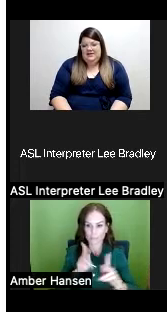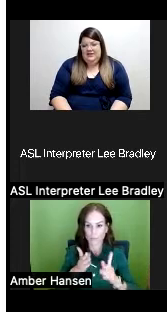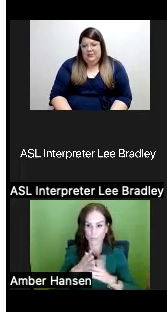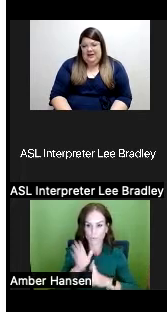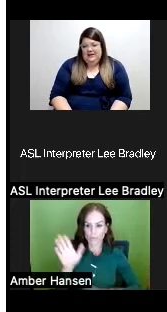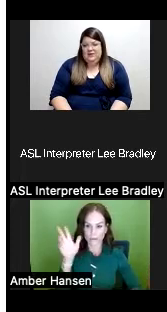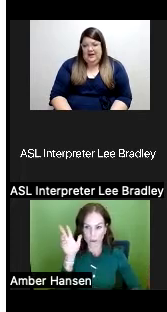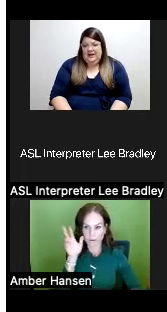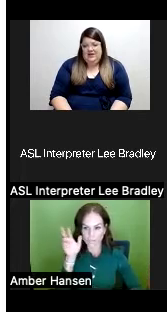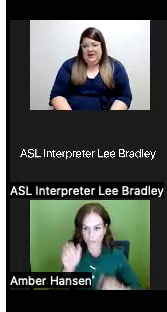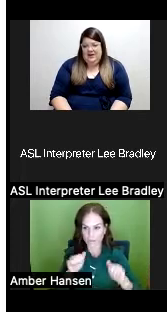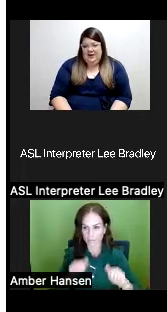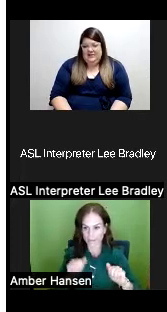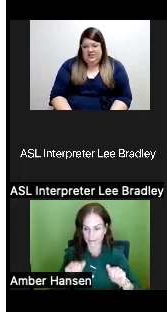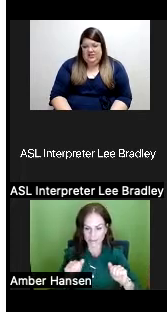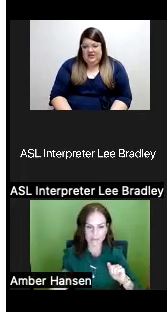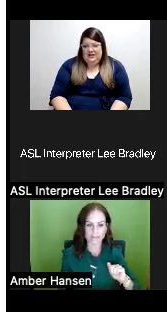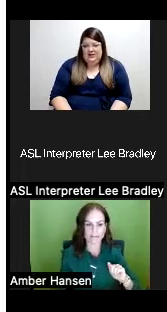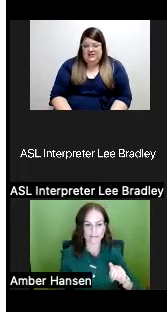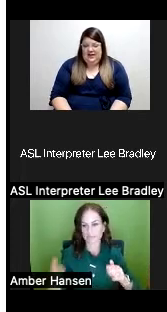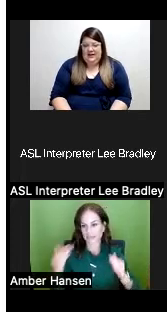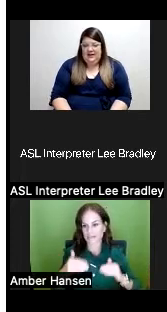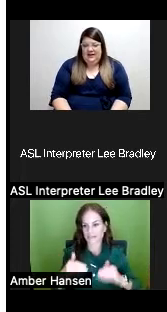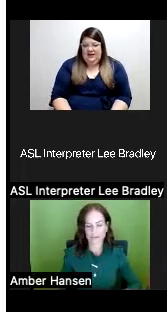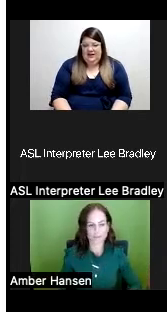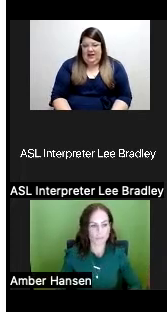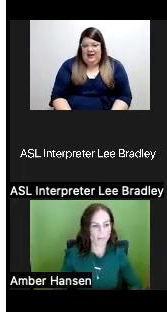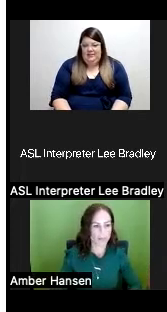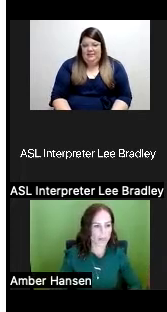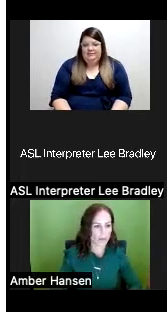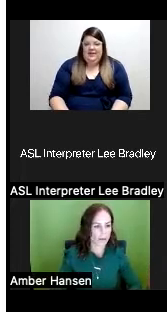So now to give you a little peek into what language acquisition looks like